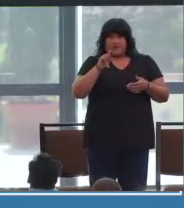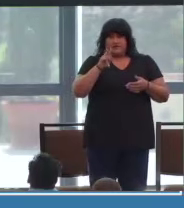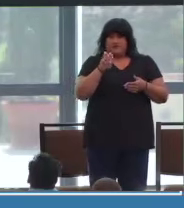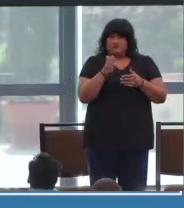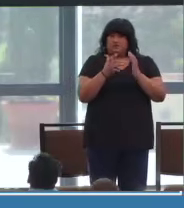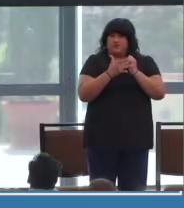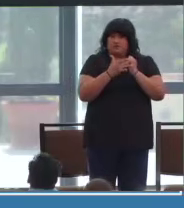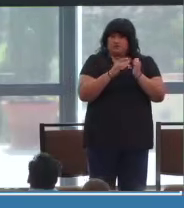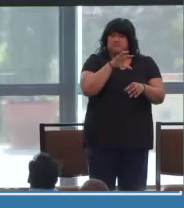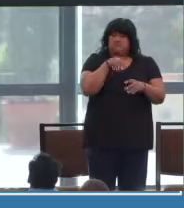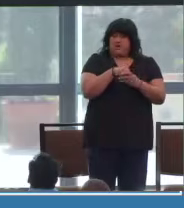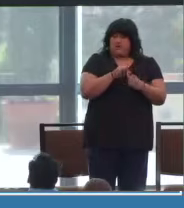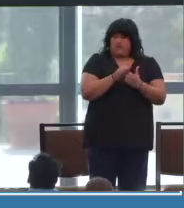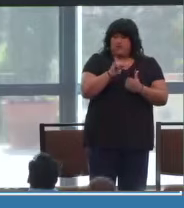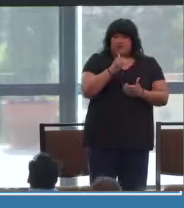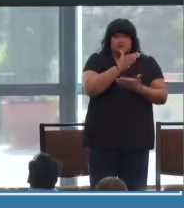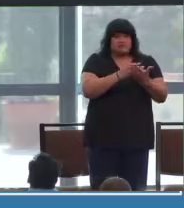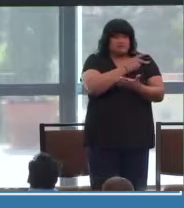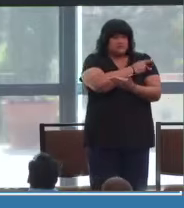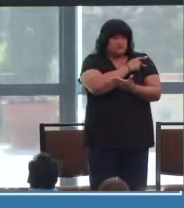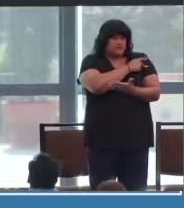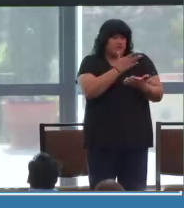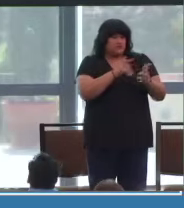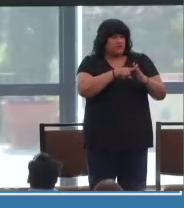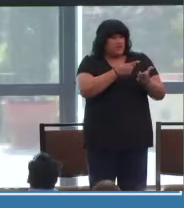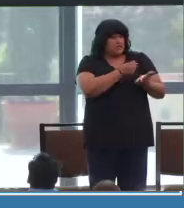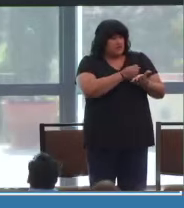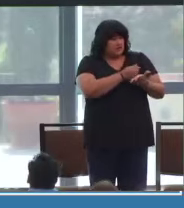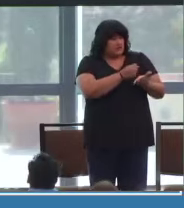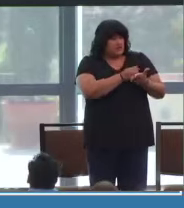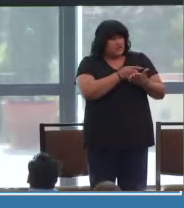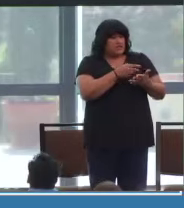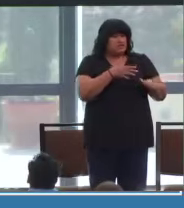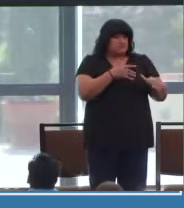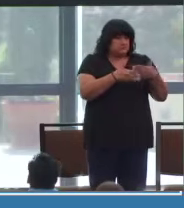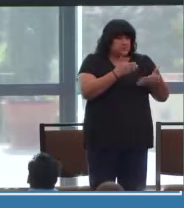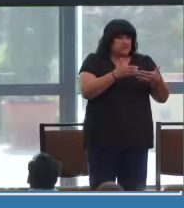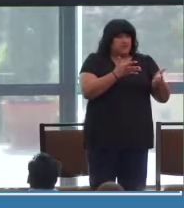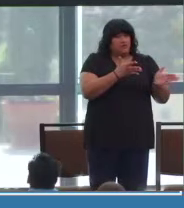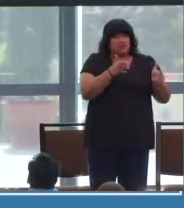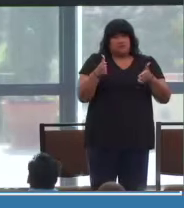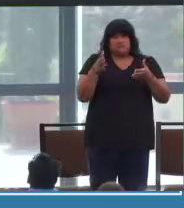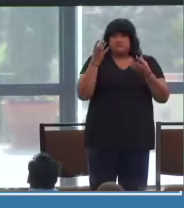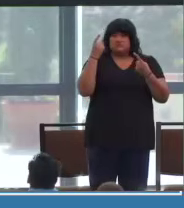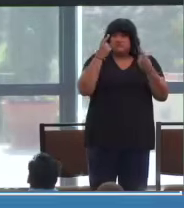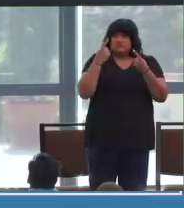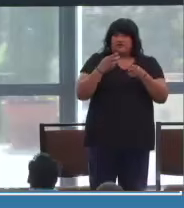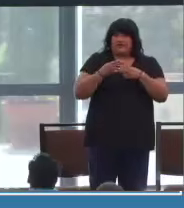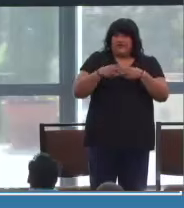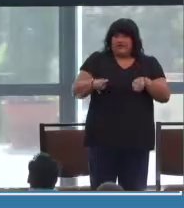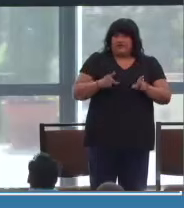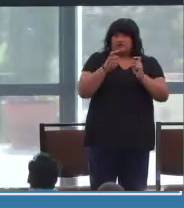are some patients who, may be starting on a new therapy and want to think about egg donation, or others who are using